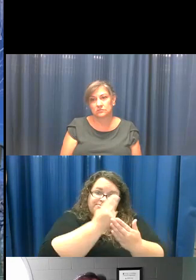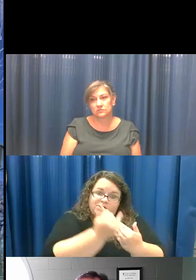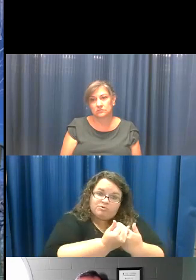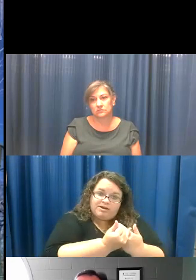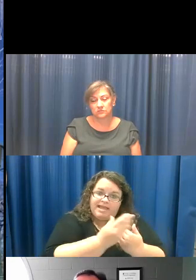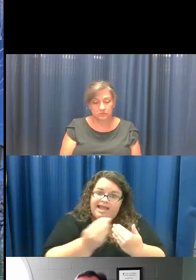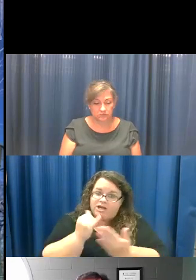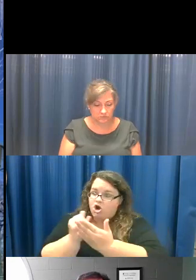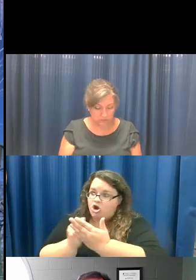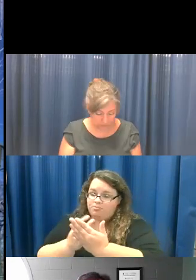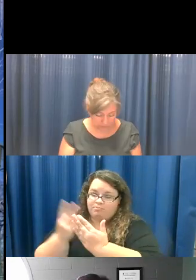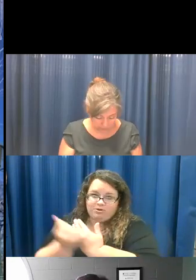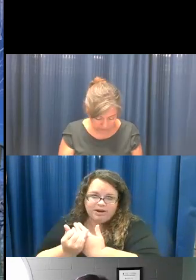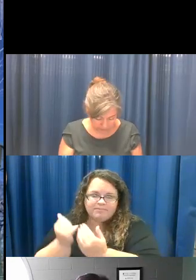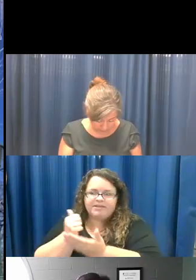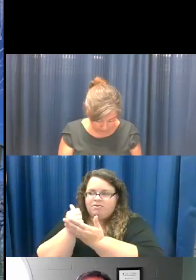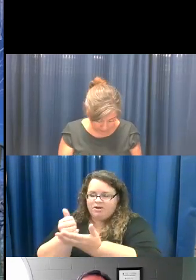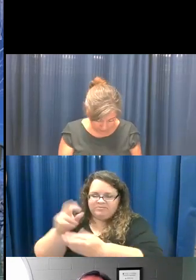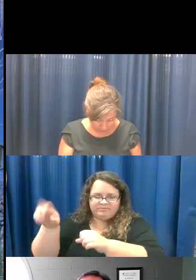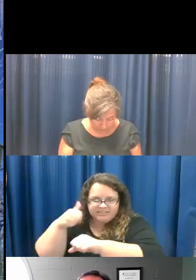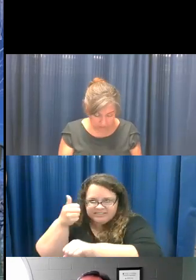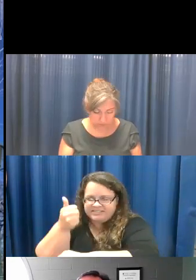programs who have helped to build this really